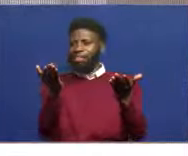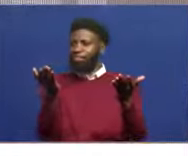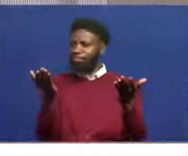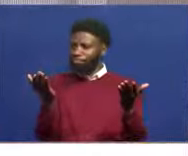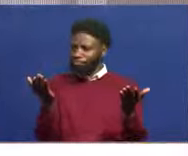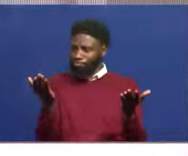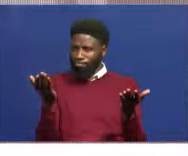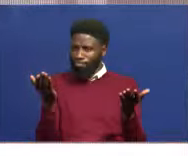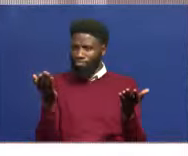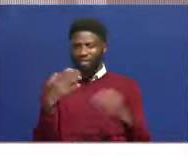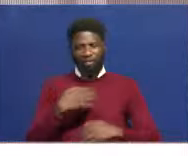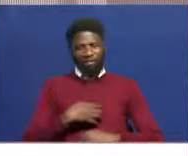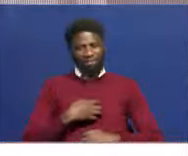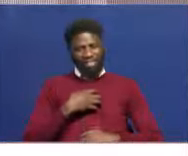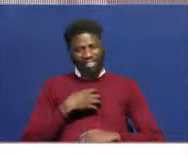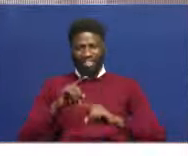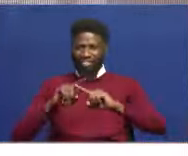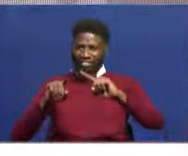other guests,